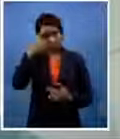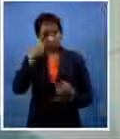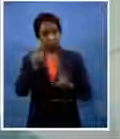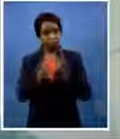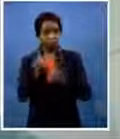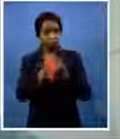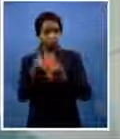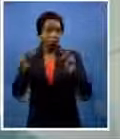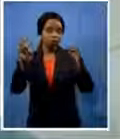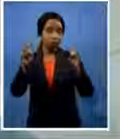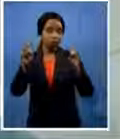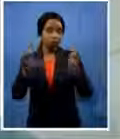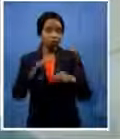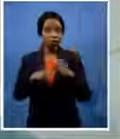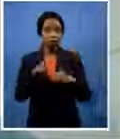to open the economy,